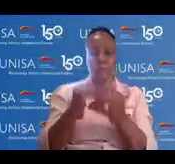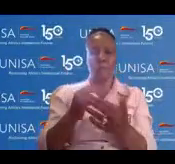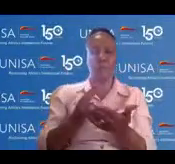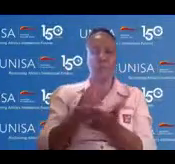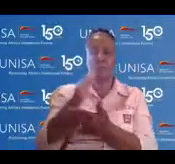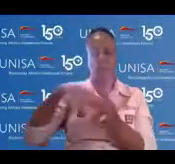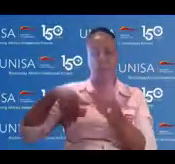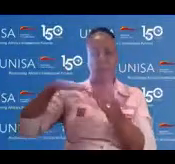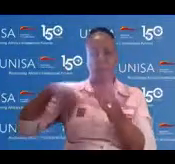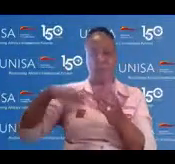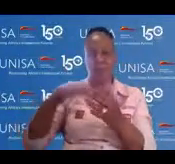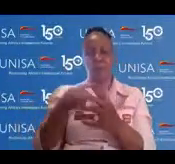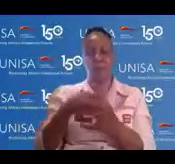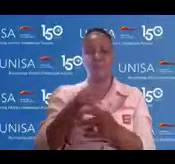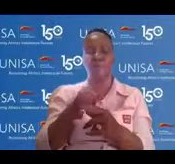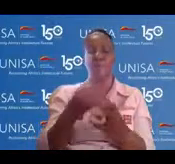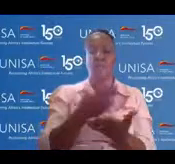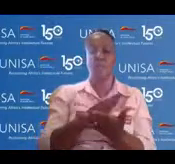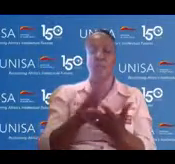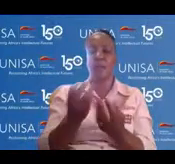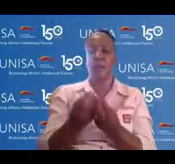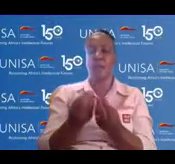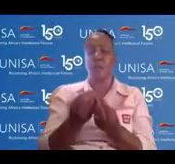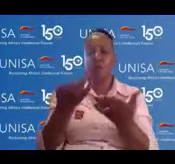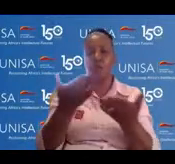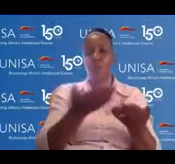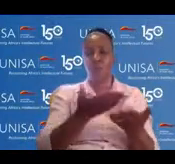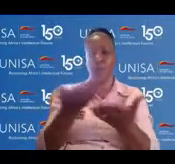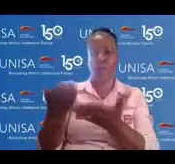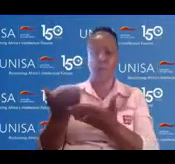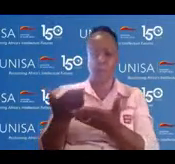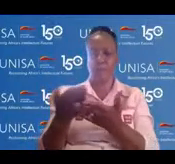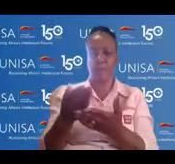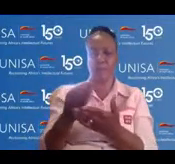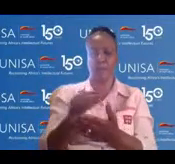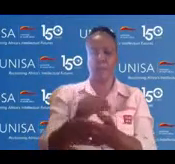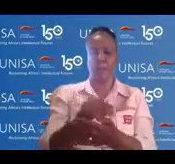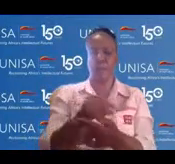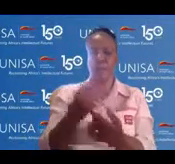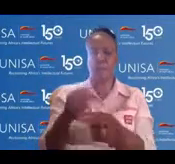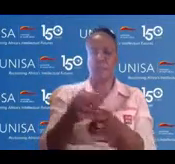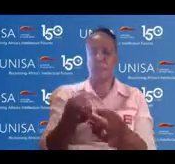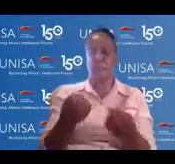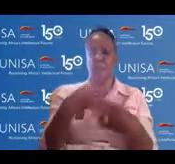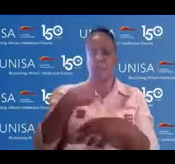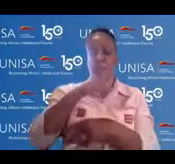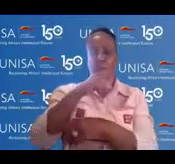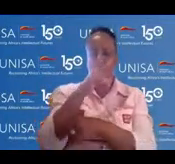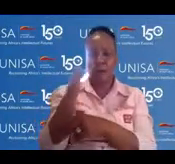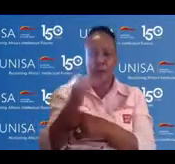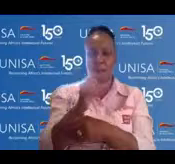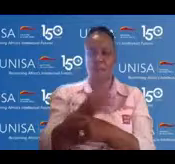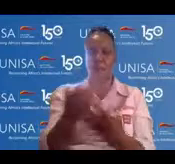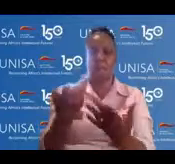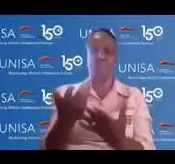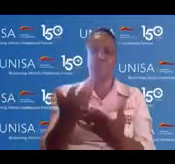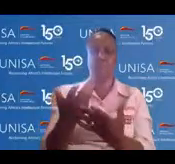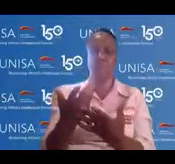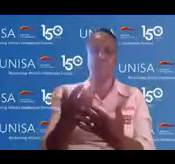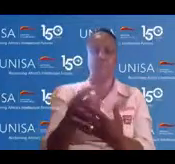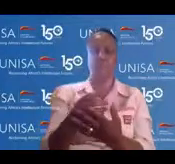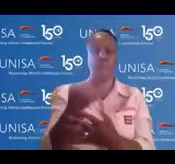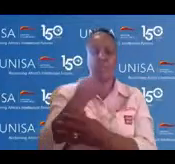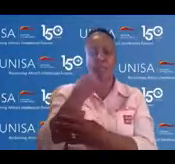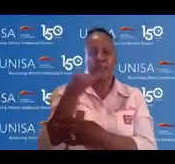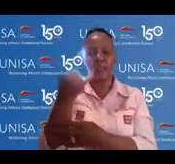in. So you are welcome to anonymously report any instances to our telephone number. It's